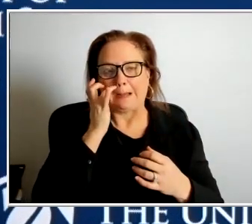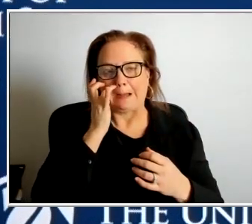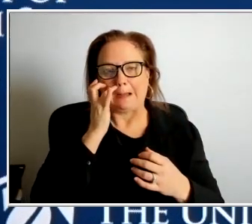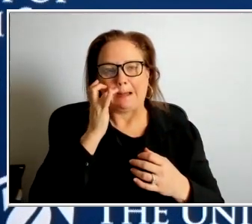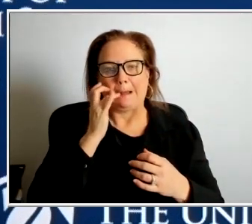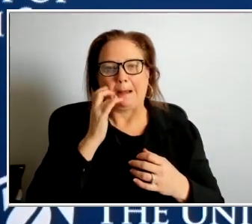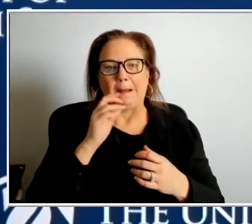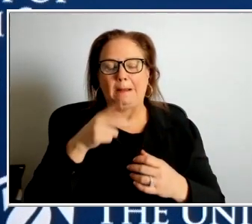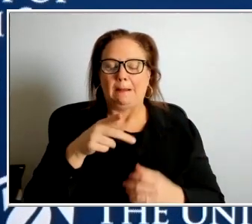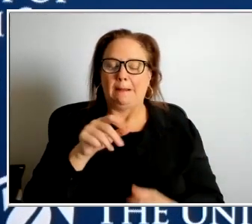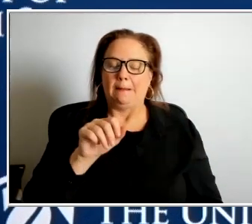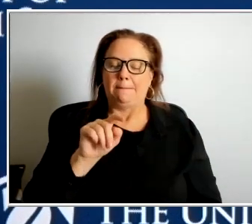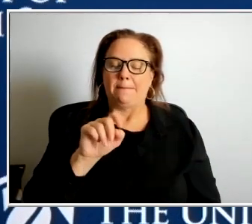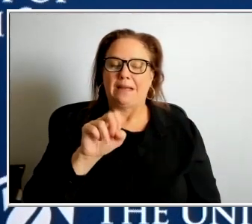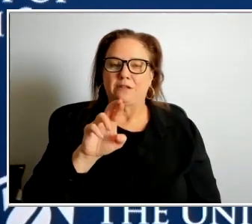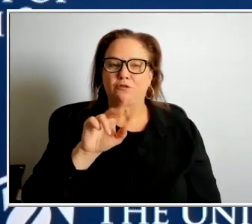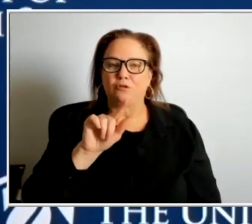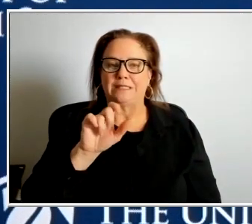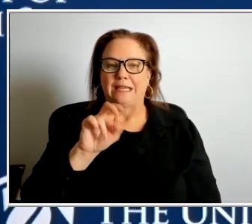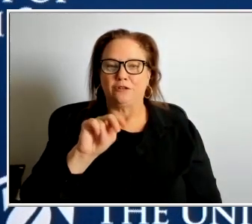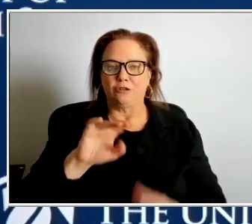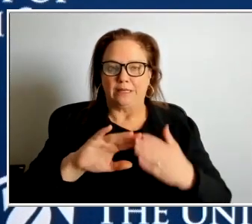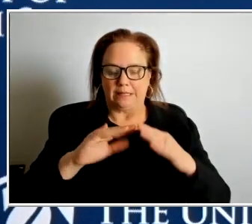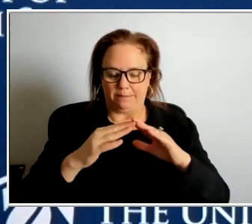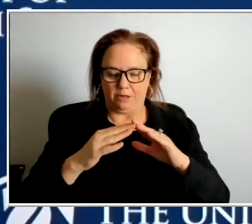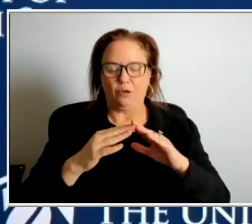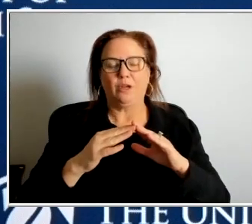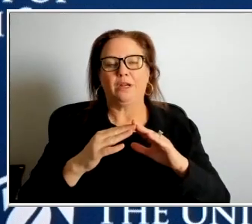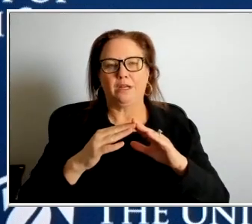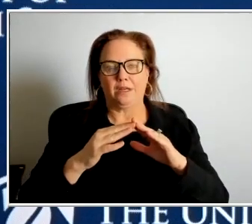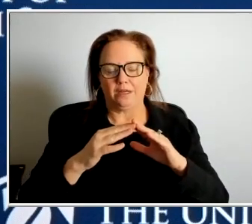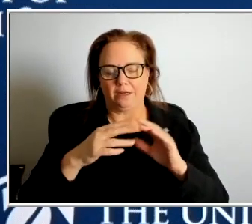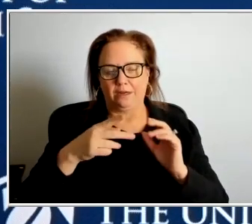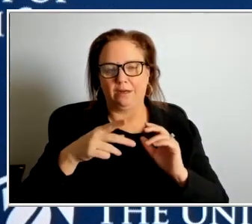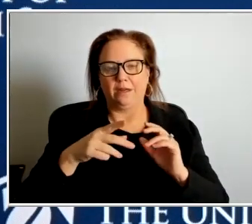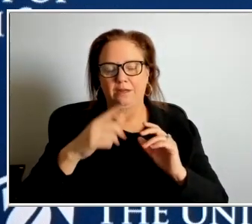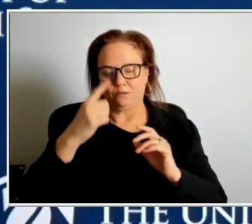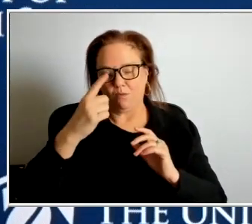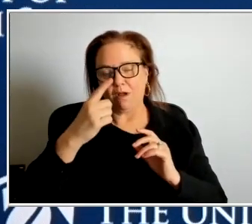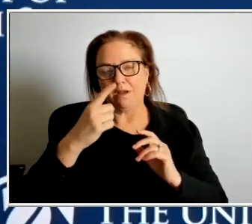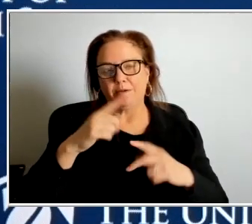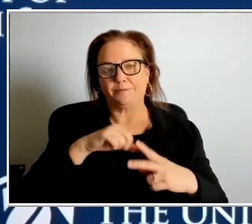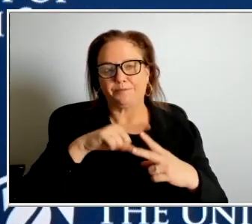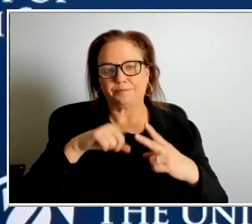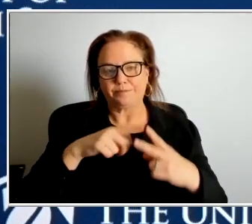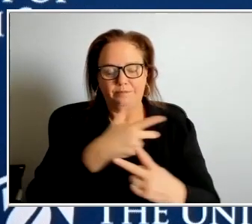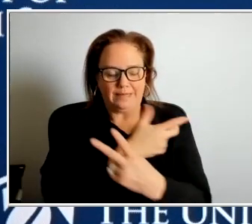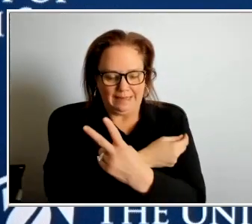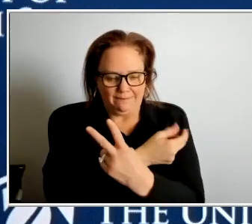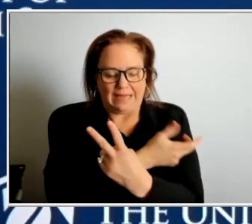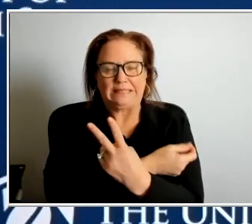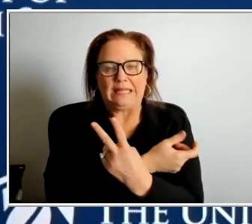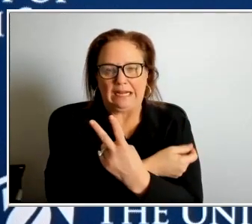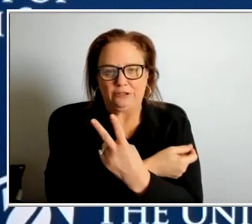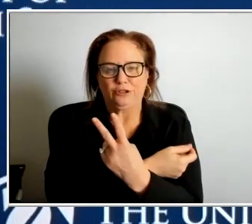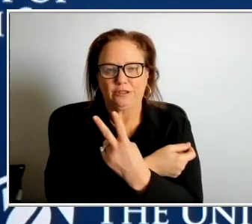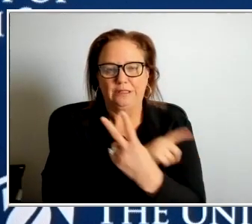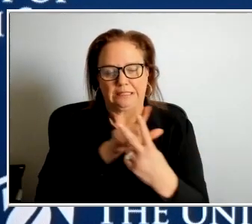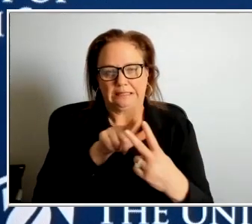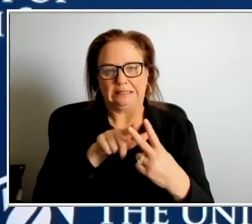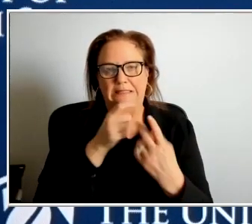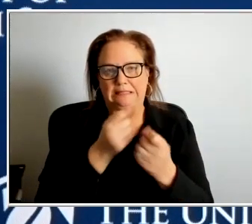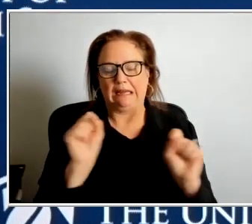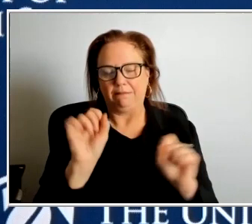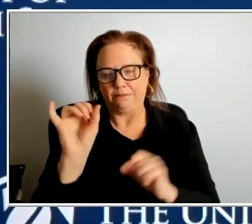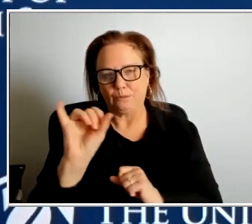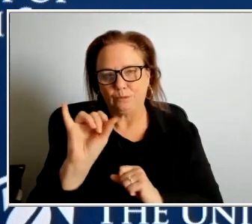Pasteurization, obviously, in the community and production is one of those, but also vaccinations, which are known to be safe and effective